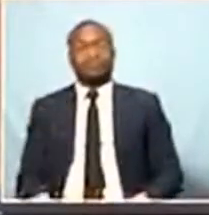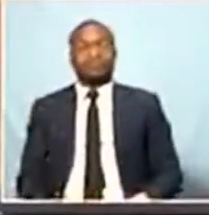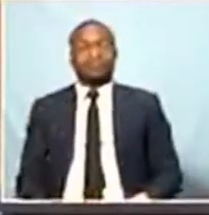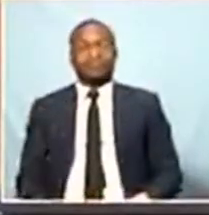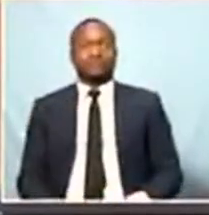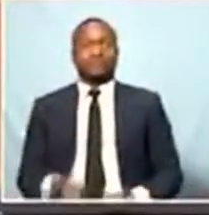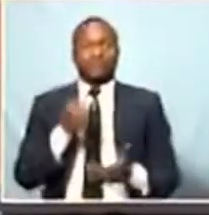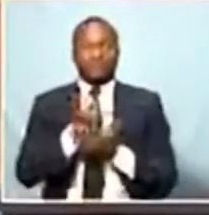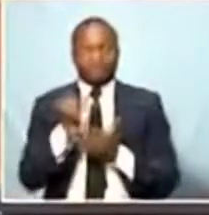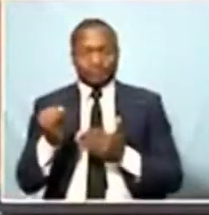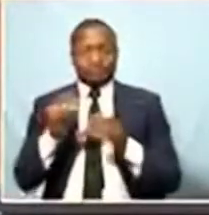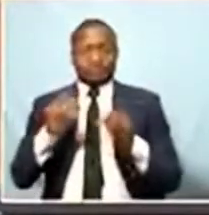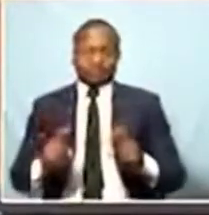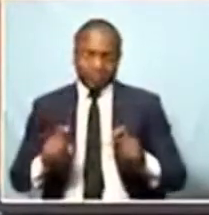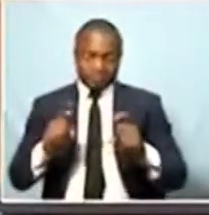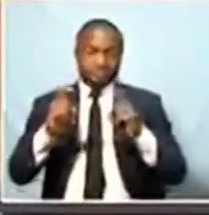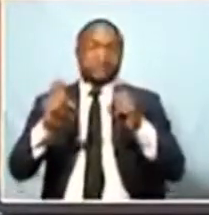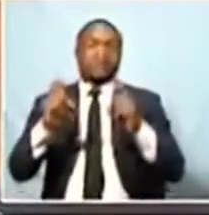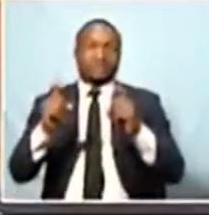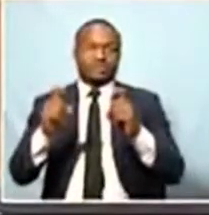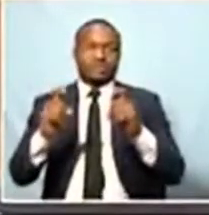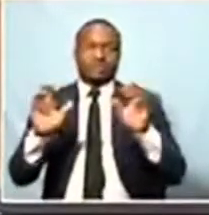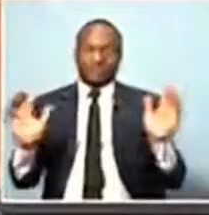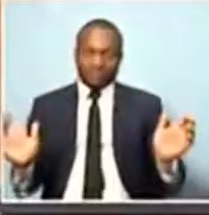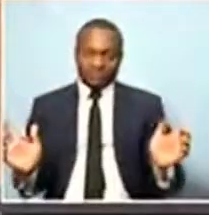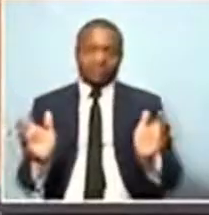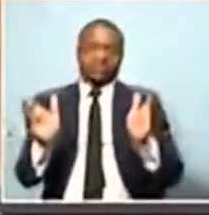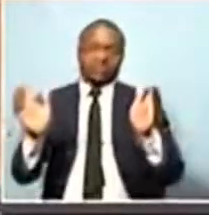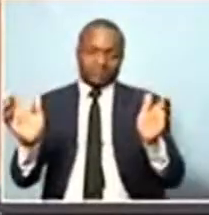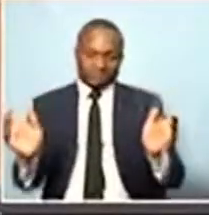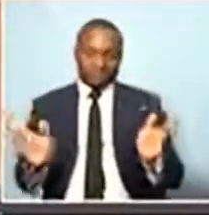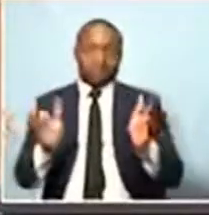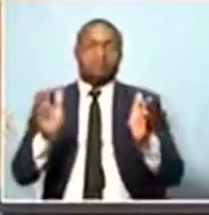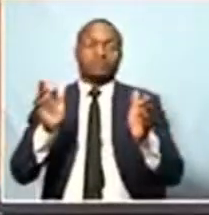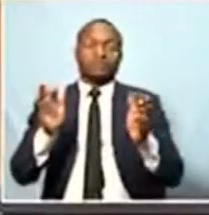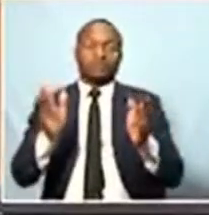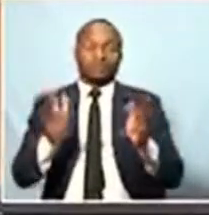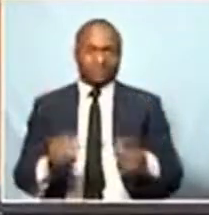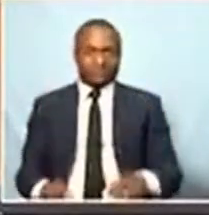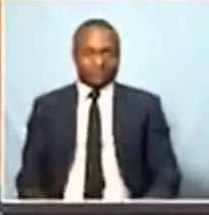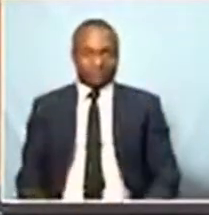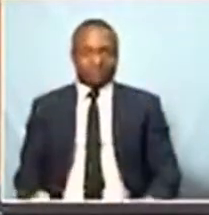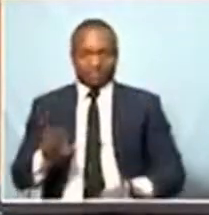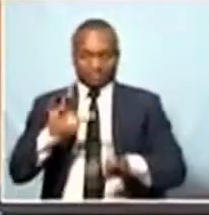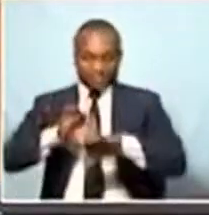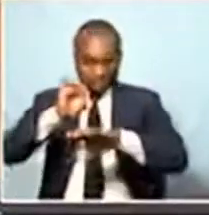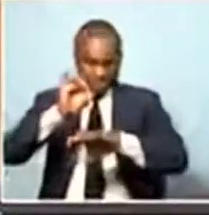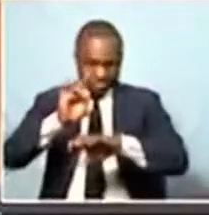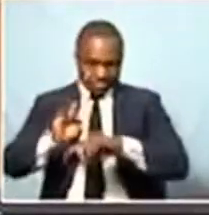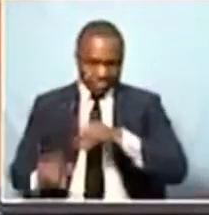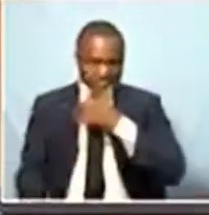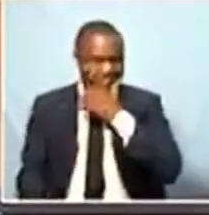which the issue of the promotions and the motivation is coming in.